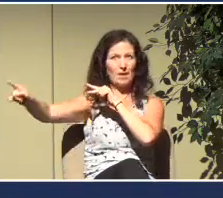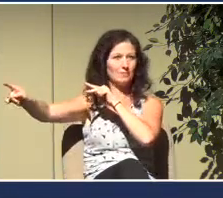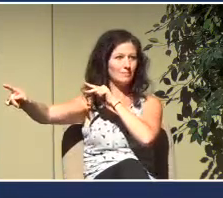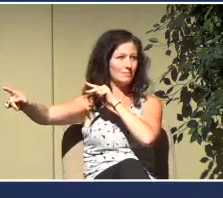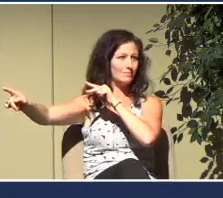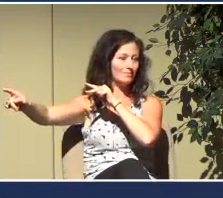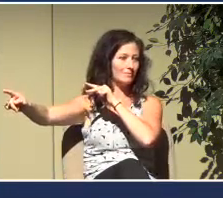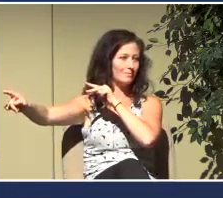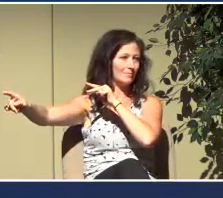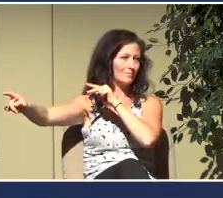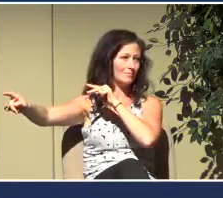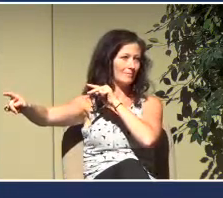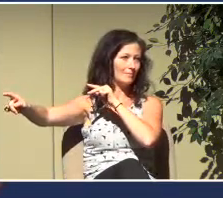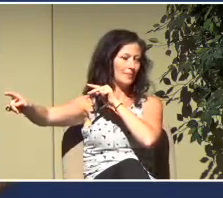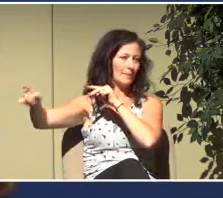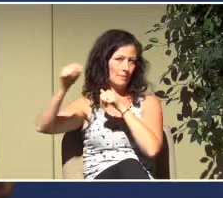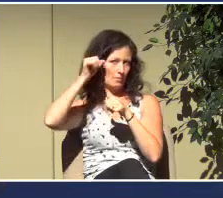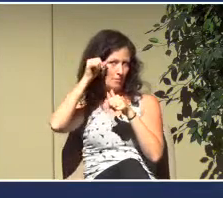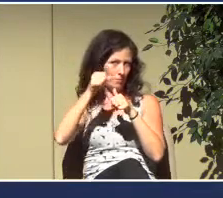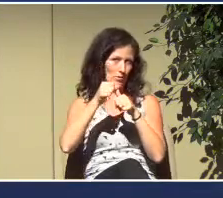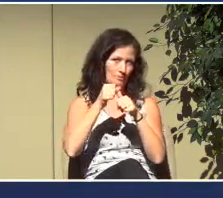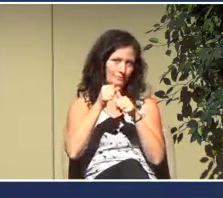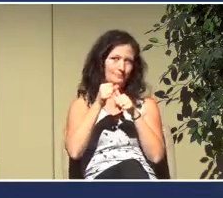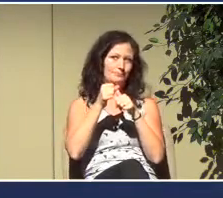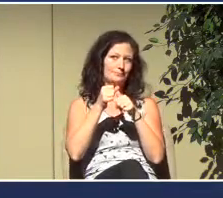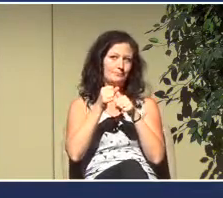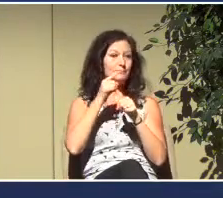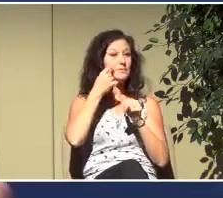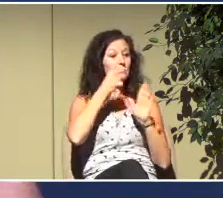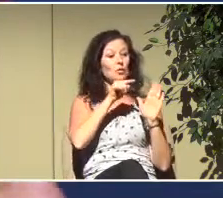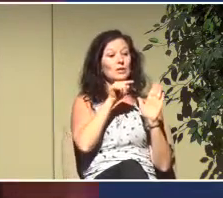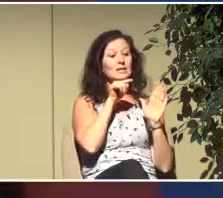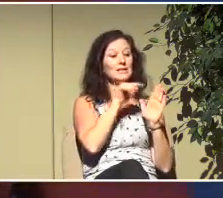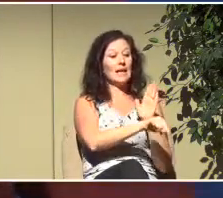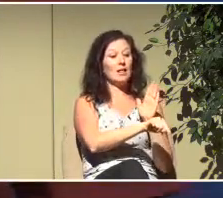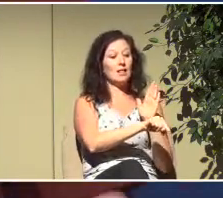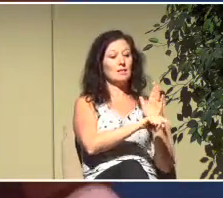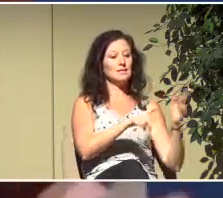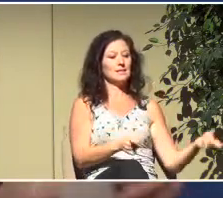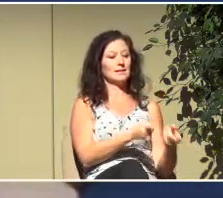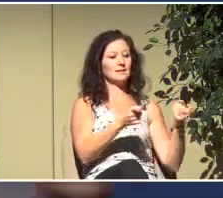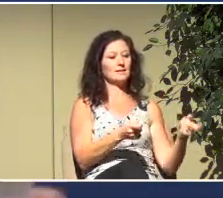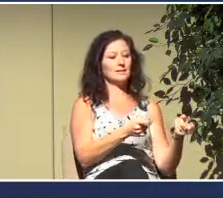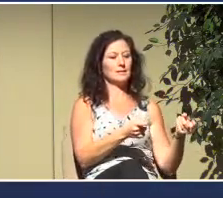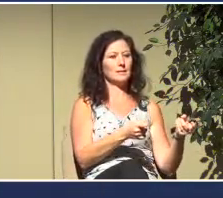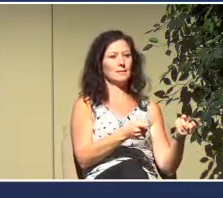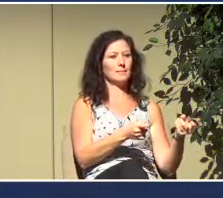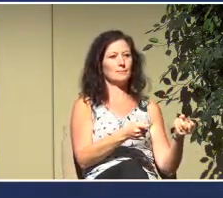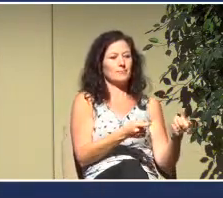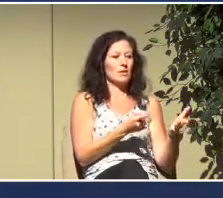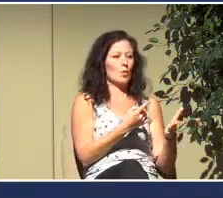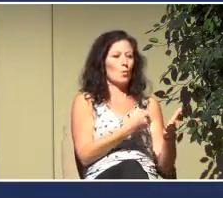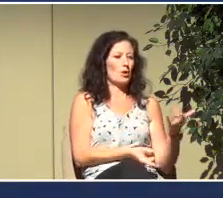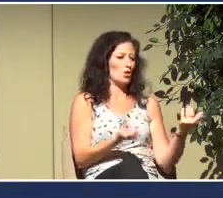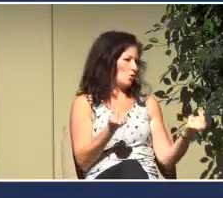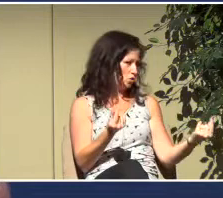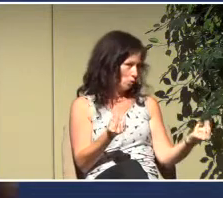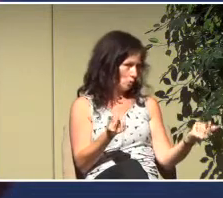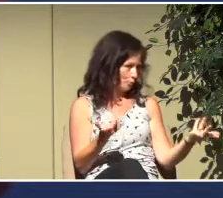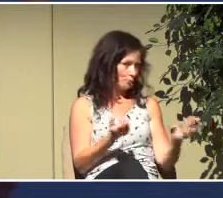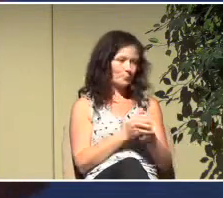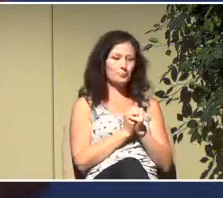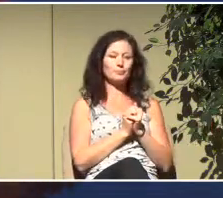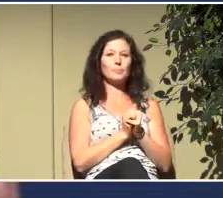Okay, so therefore, I want to suggest a pattern for killing sin in your life. Are there more patterns? Are there other ways to look at it? Sure.